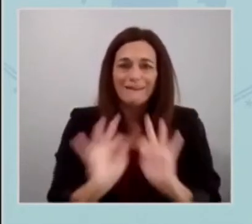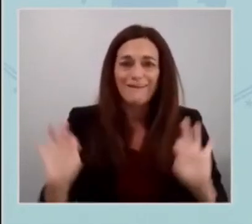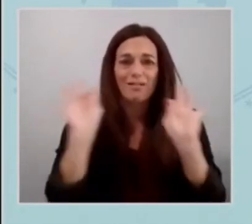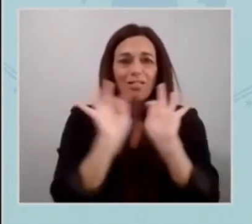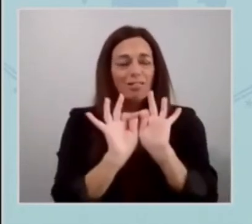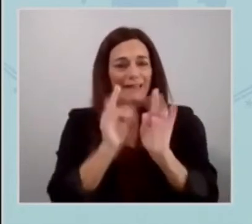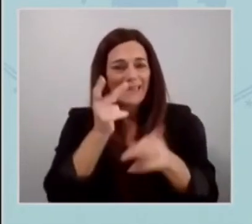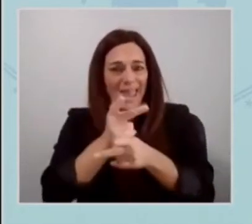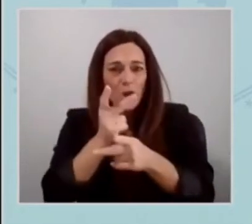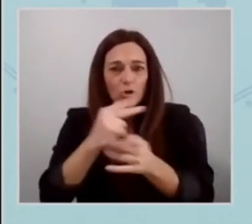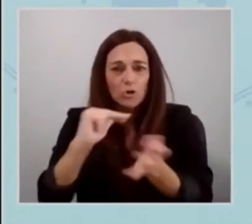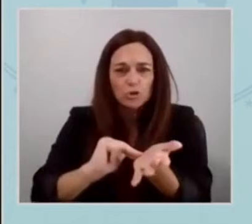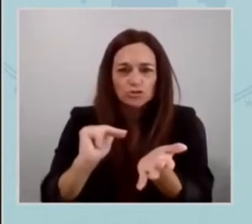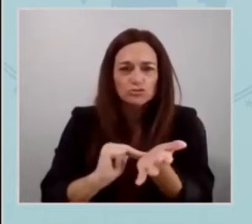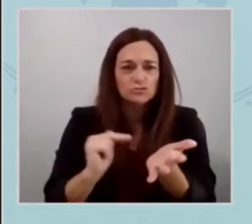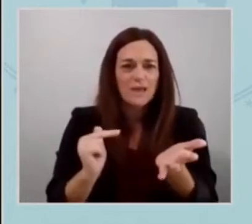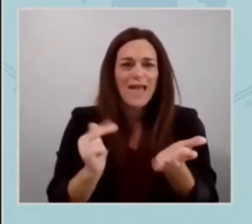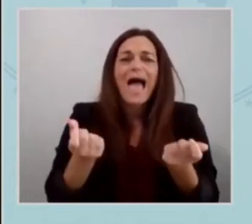operating room, or they're,